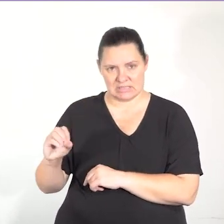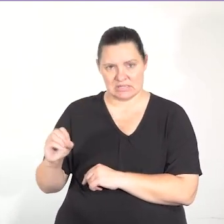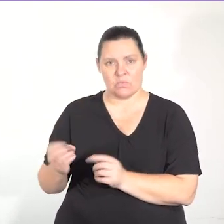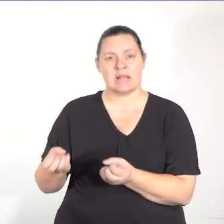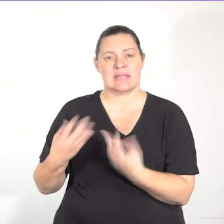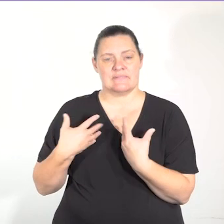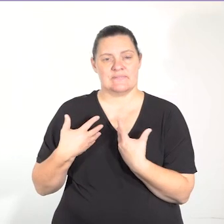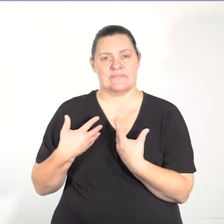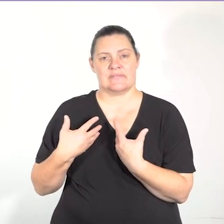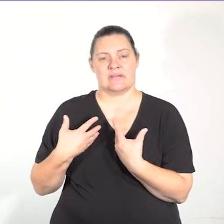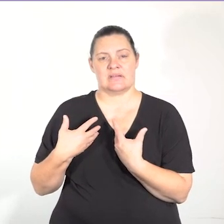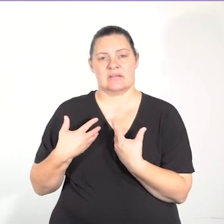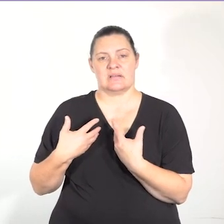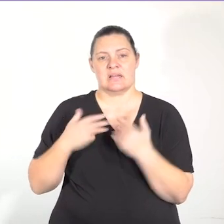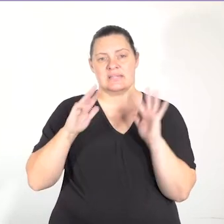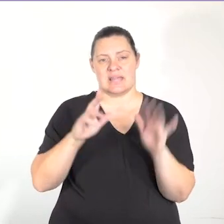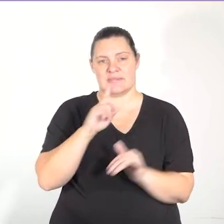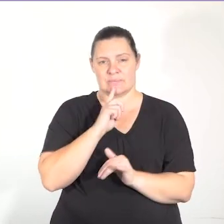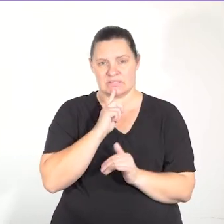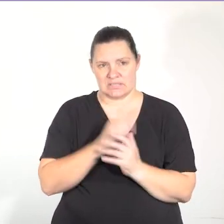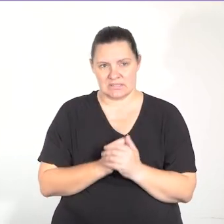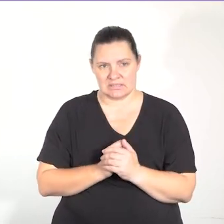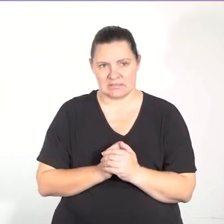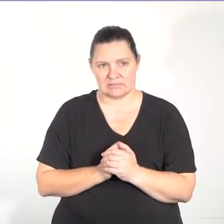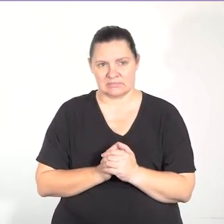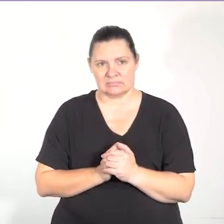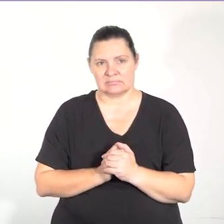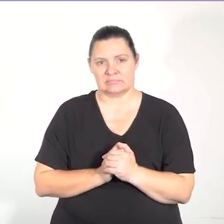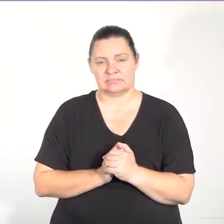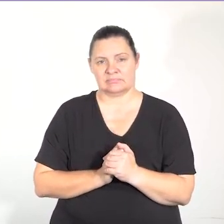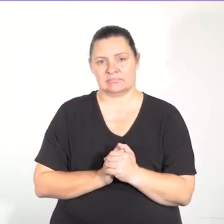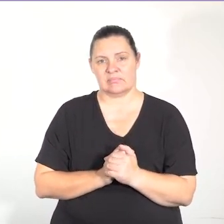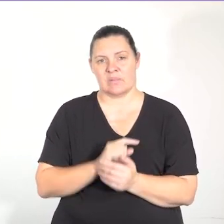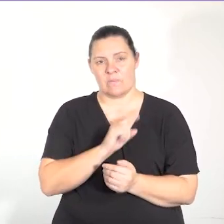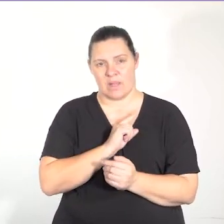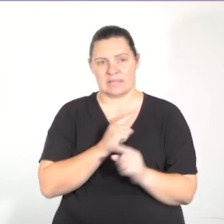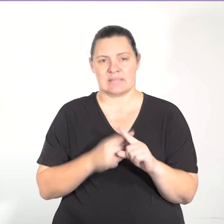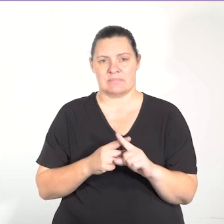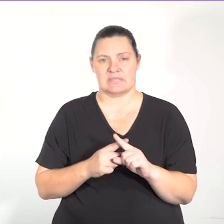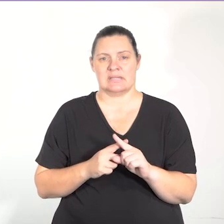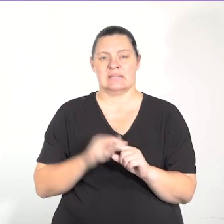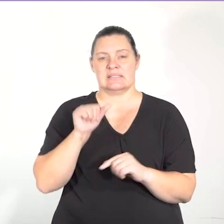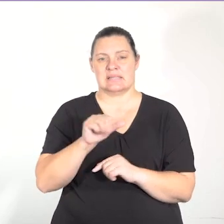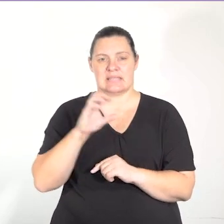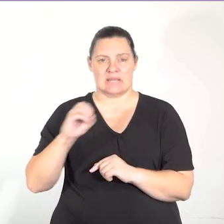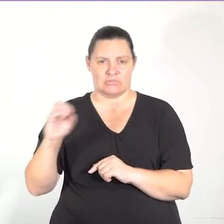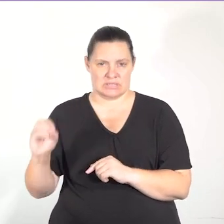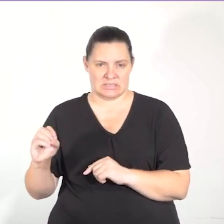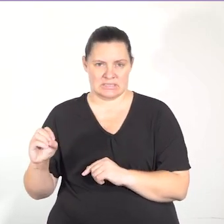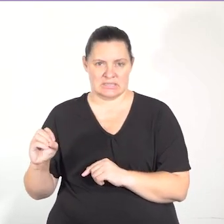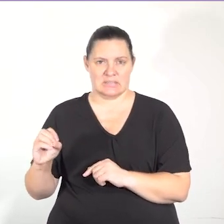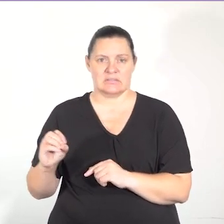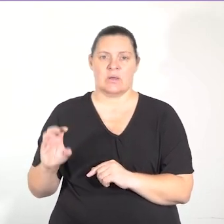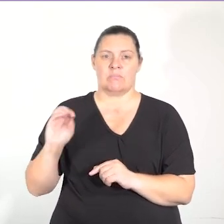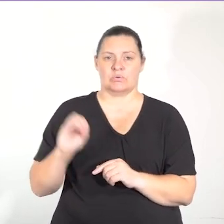600 is going to give us 9,000. We're going to work with that because we multiplied by 600, then